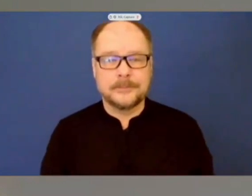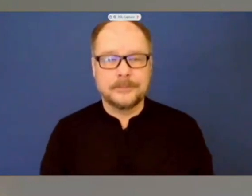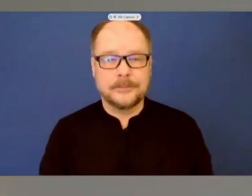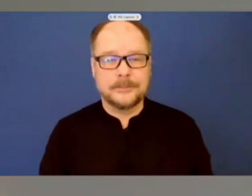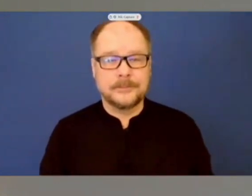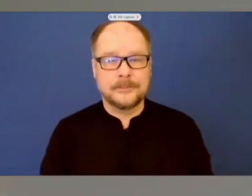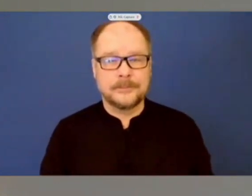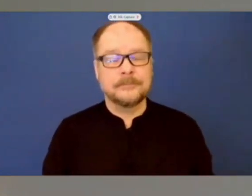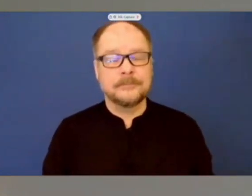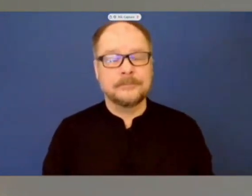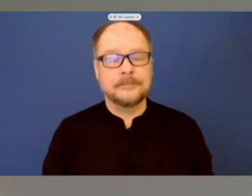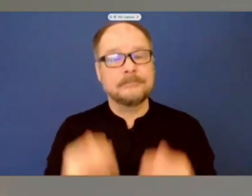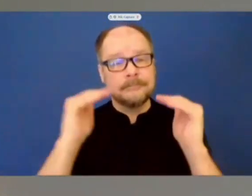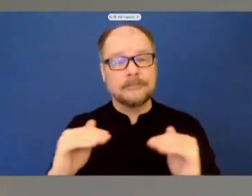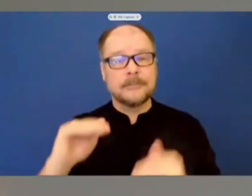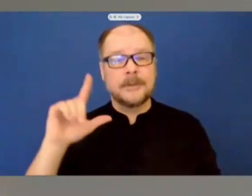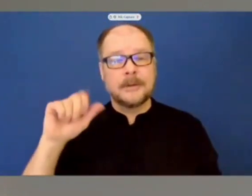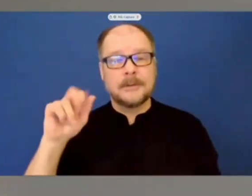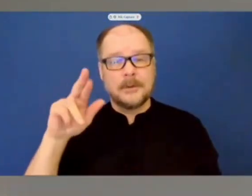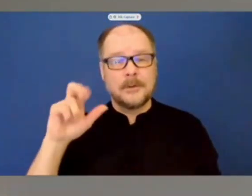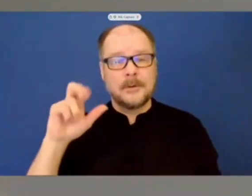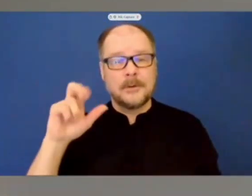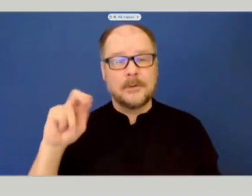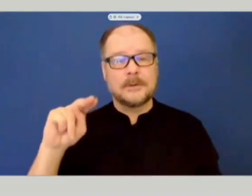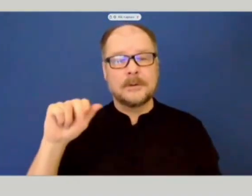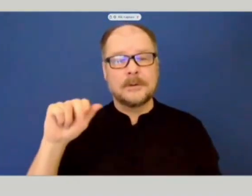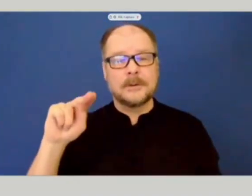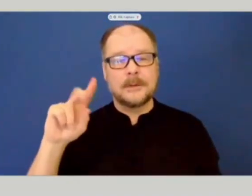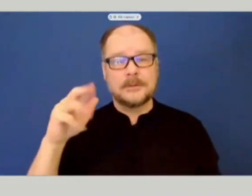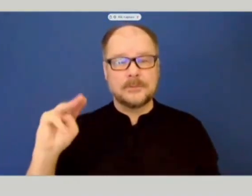Next question is Lauren Lindstrom, Charlotte Observer.